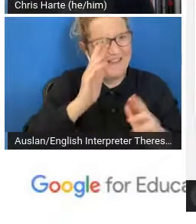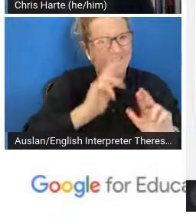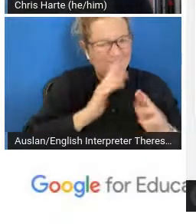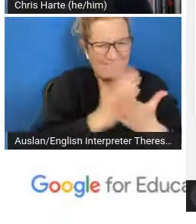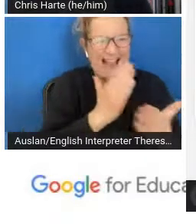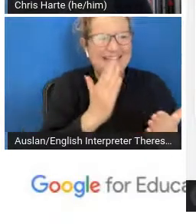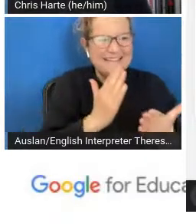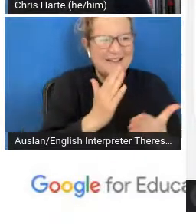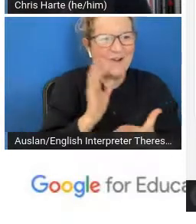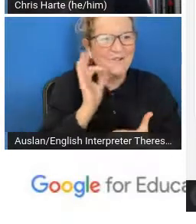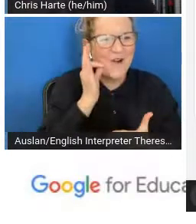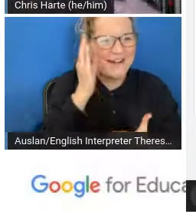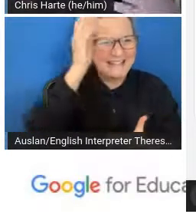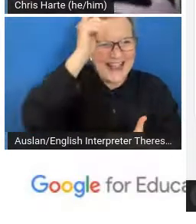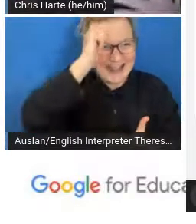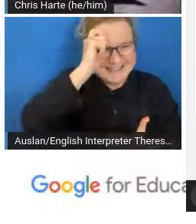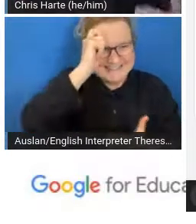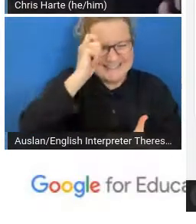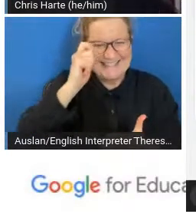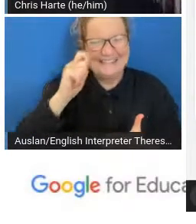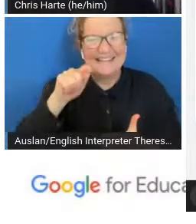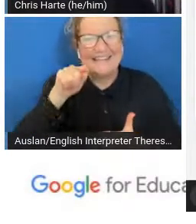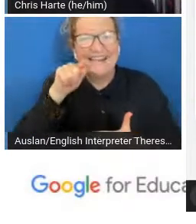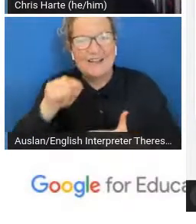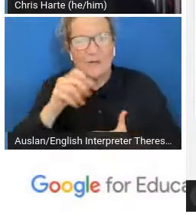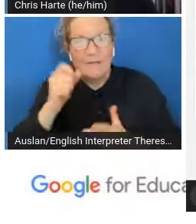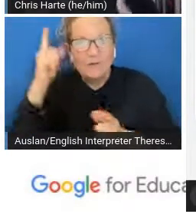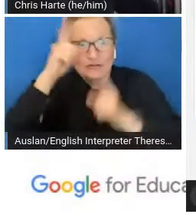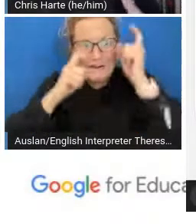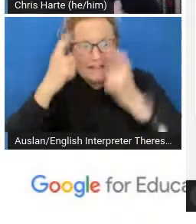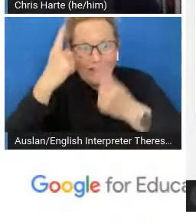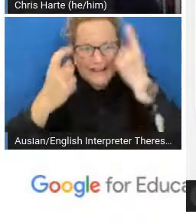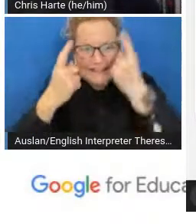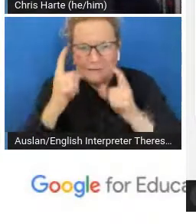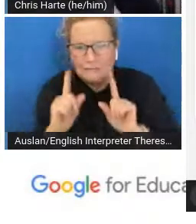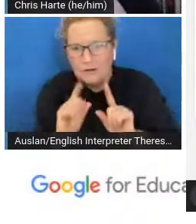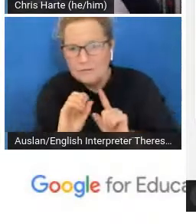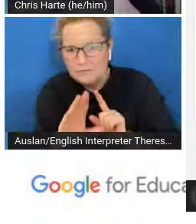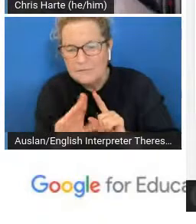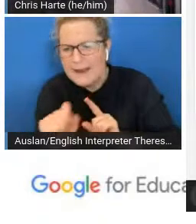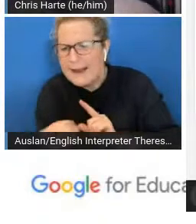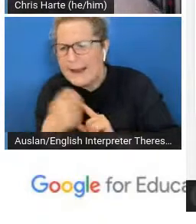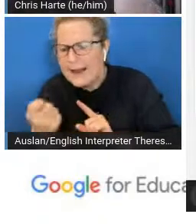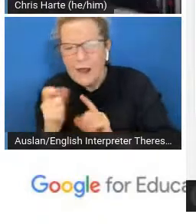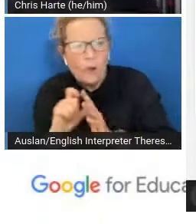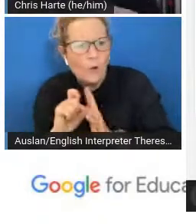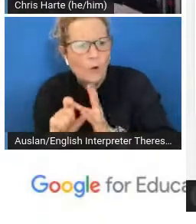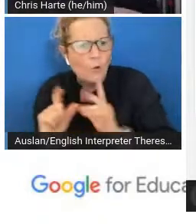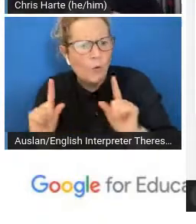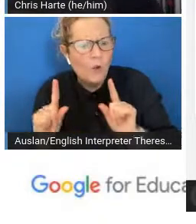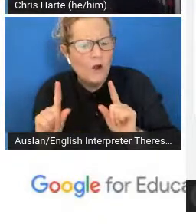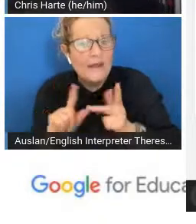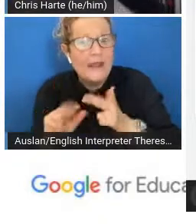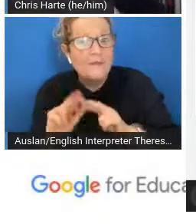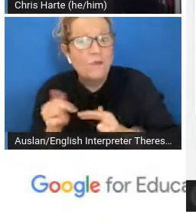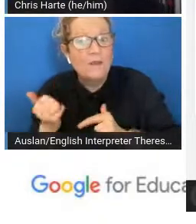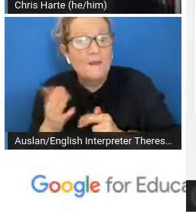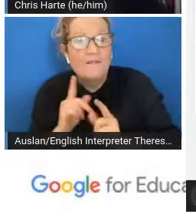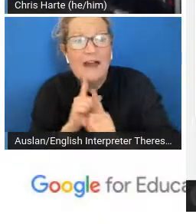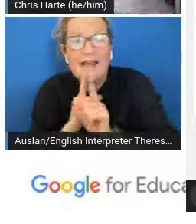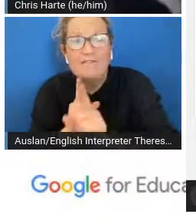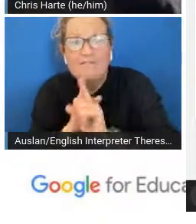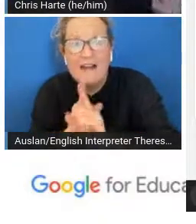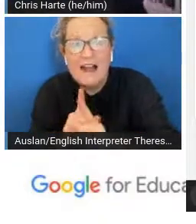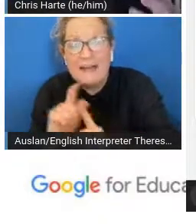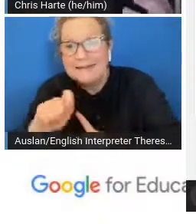hat thinking? And maybe what needs to happen next? What would you do if you were going to give advice to this person? What do you think they should do